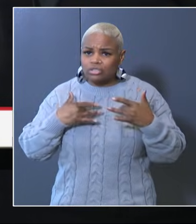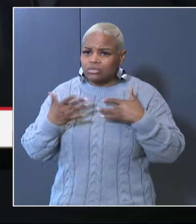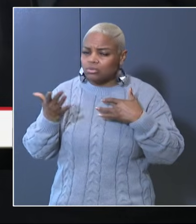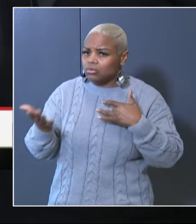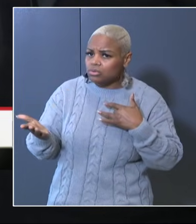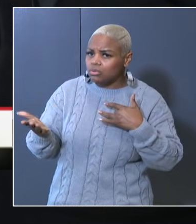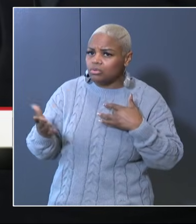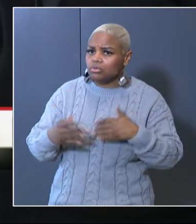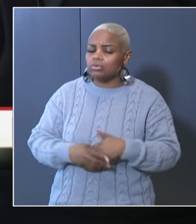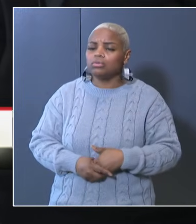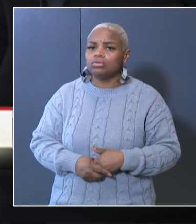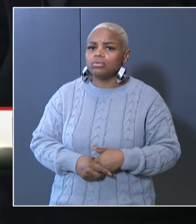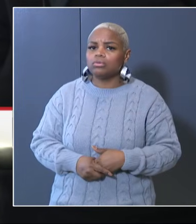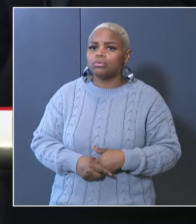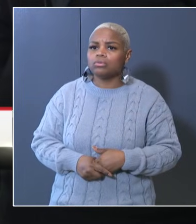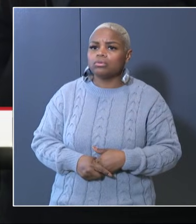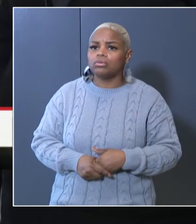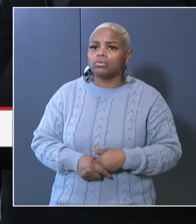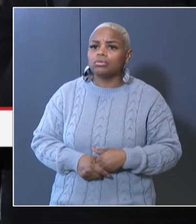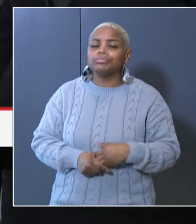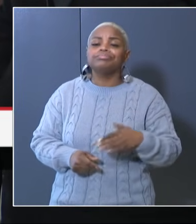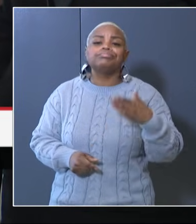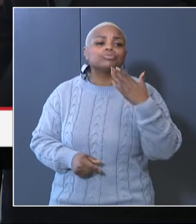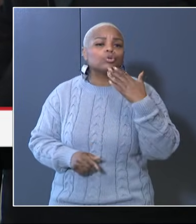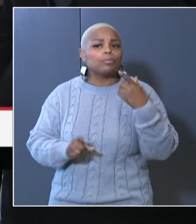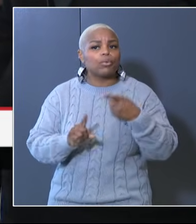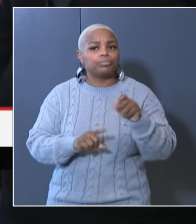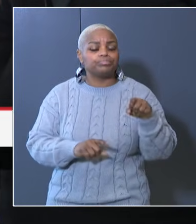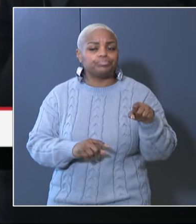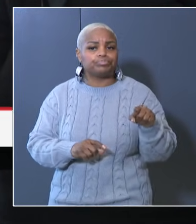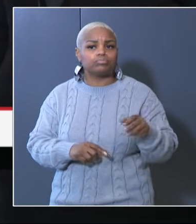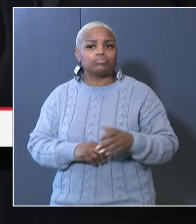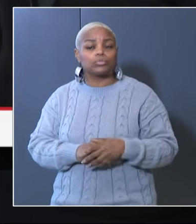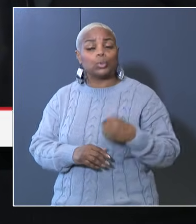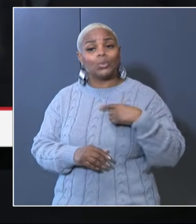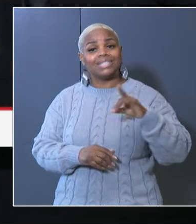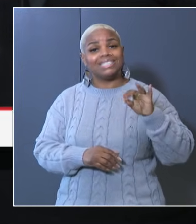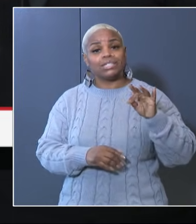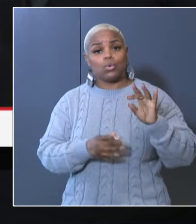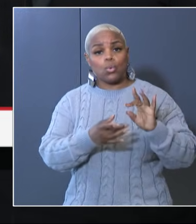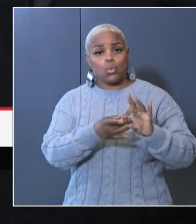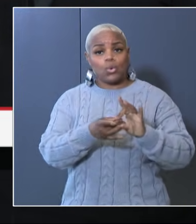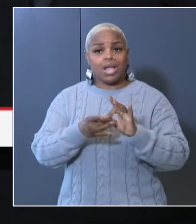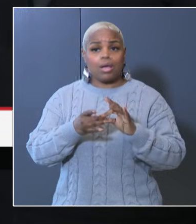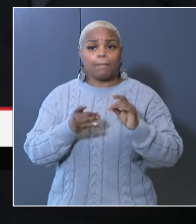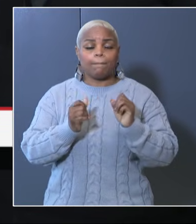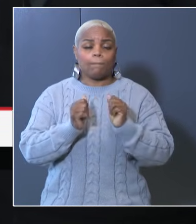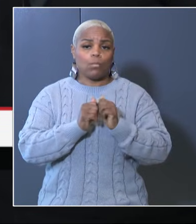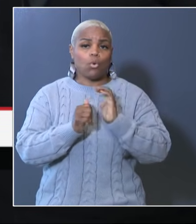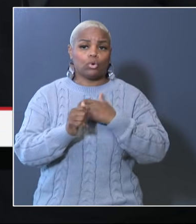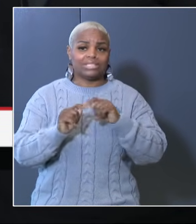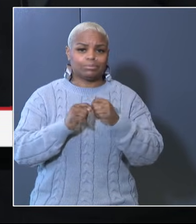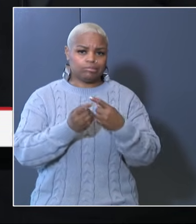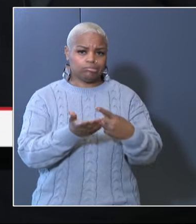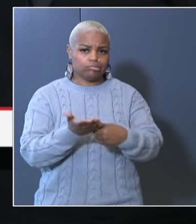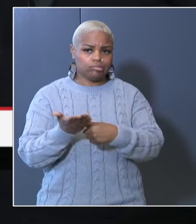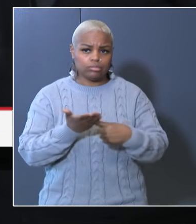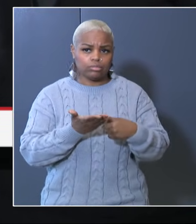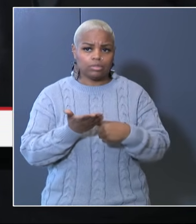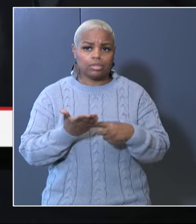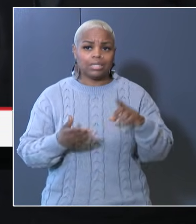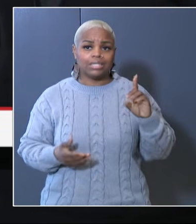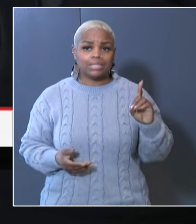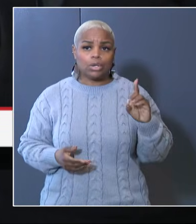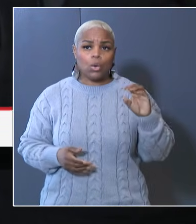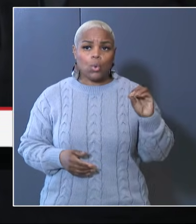DPW coordinated with our DOEE and put in preventative measures to deal with their concerns. I